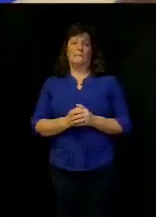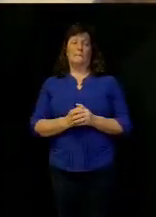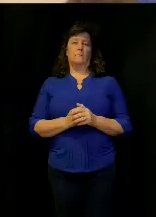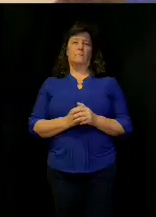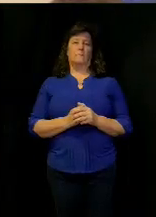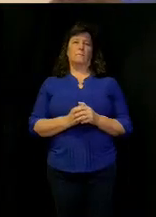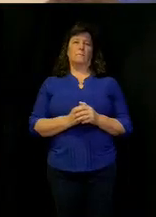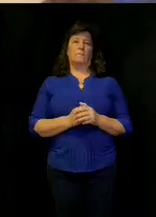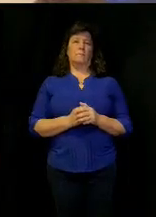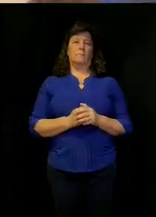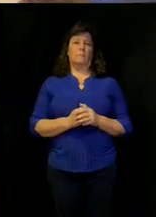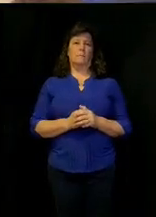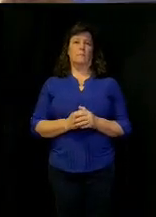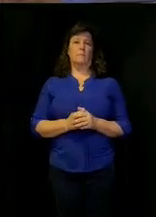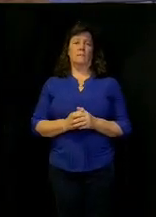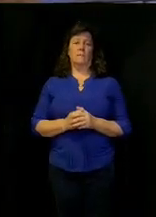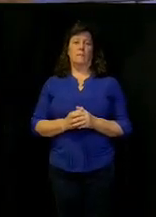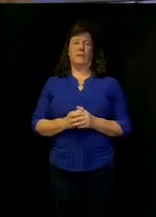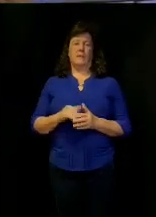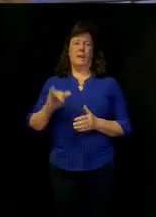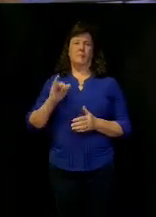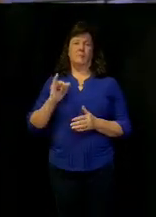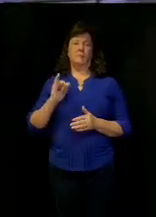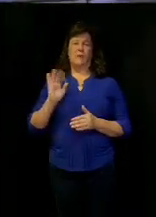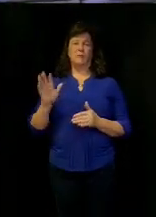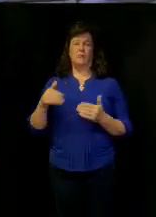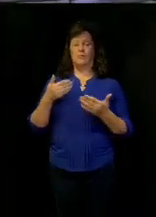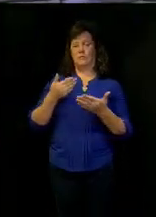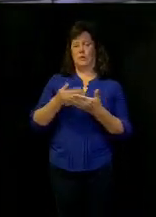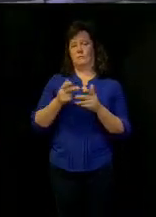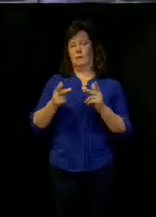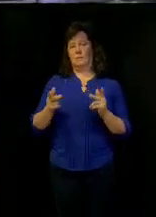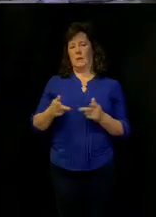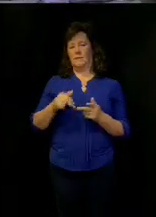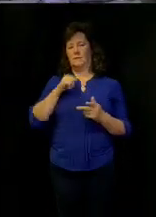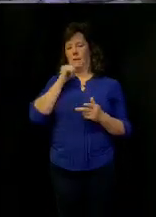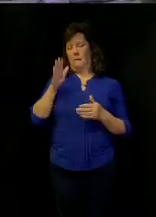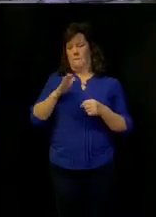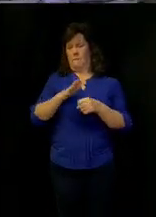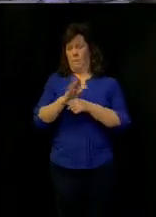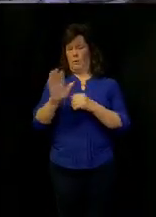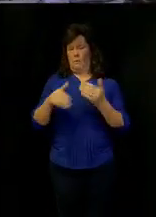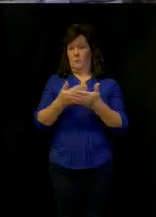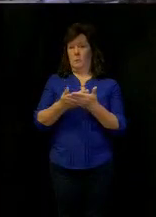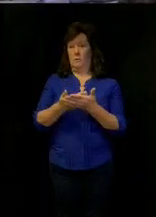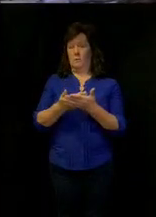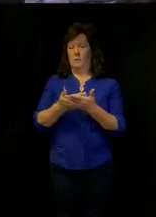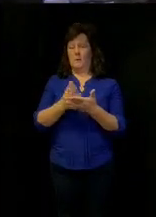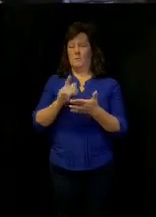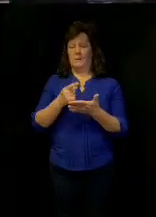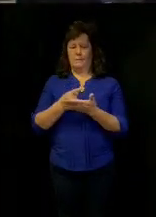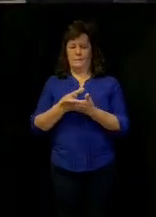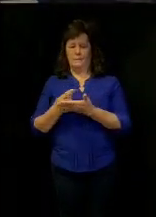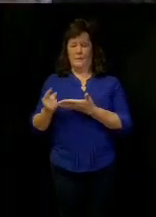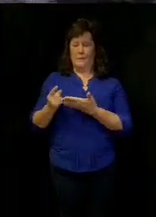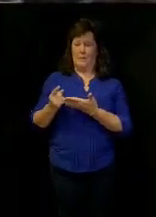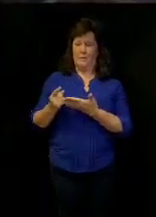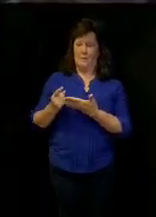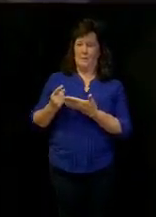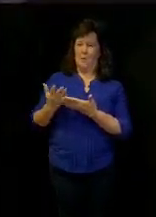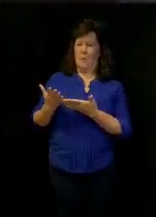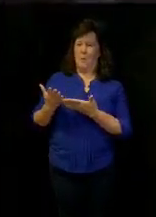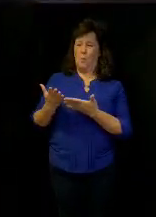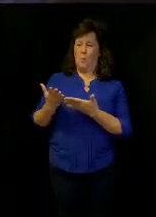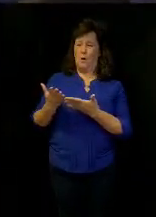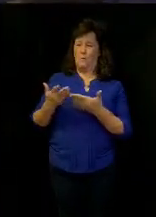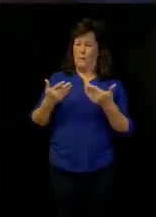And I'm just coming to the place, and I ain't there yet. But this week, man, it was on me about what am I letting